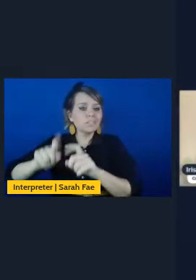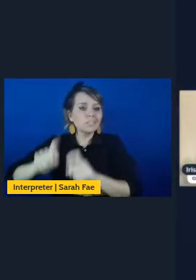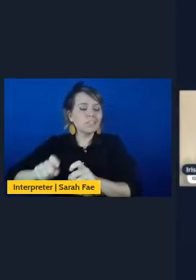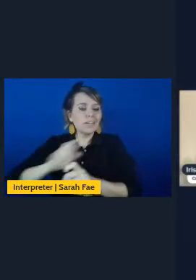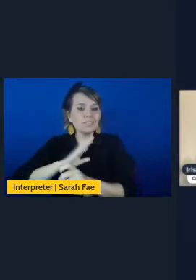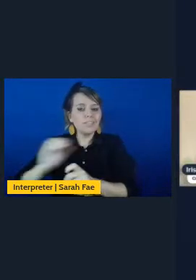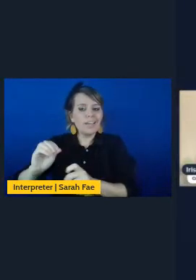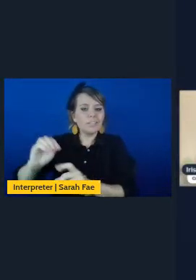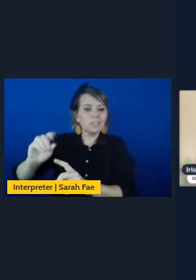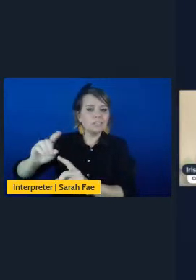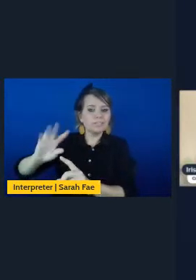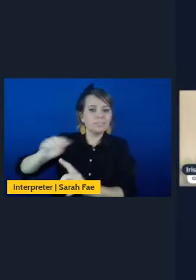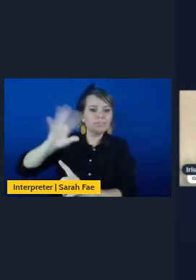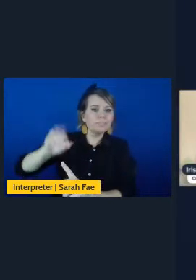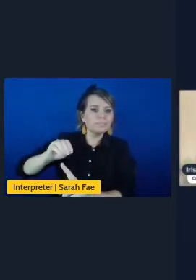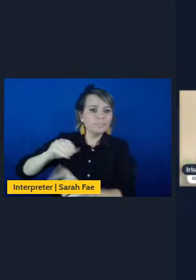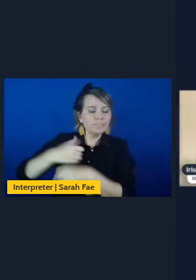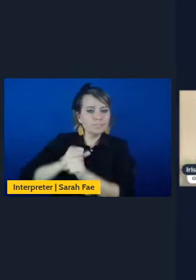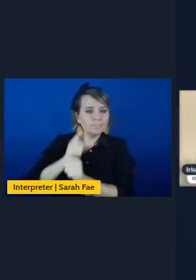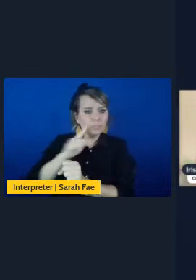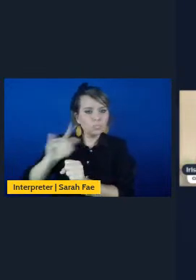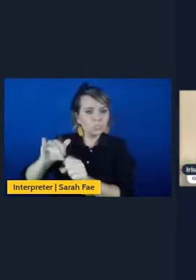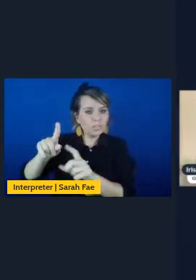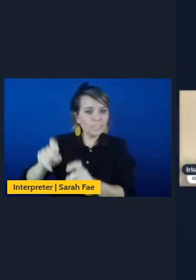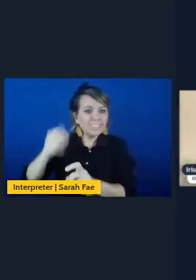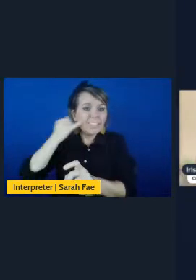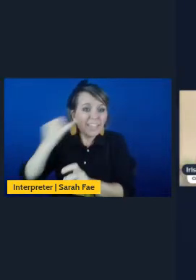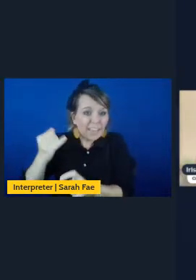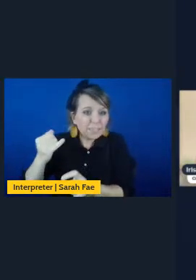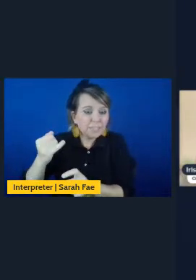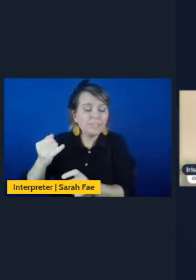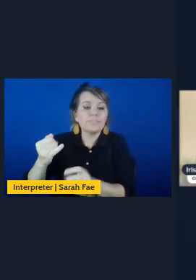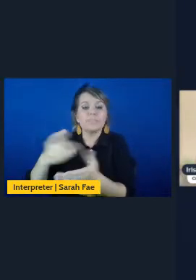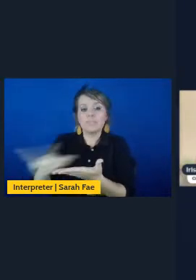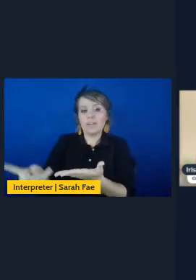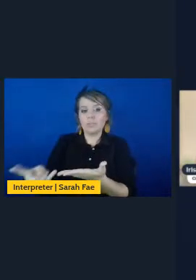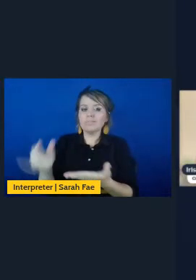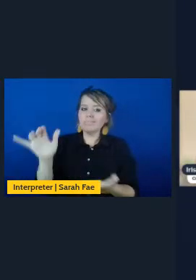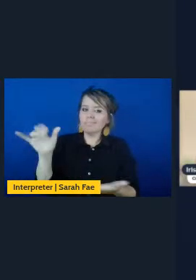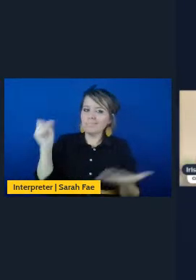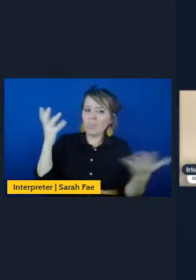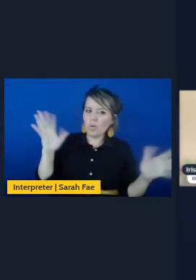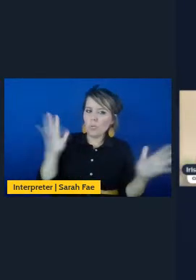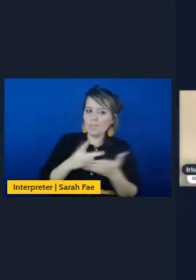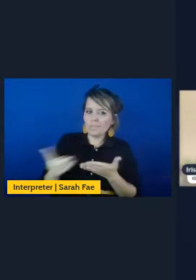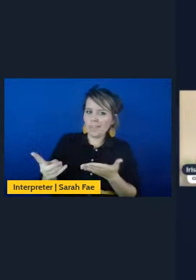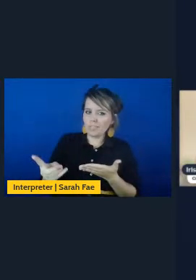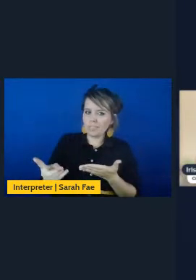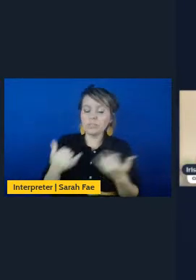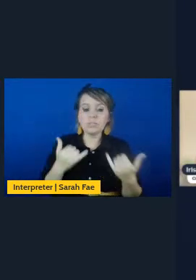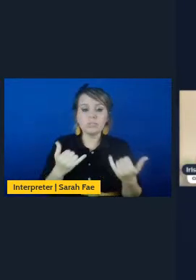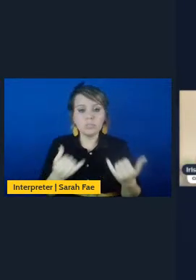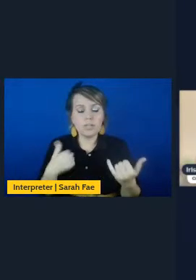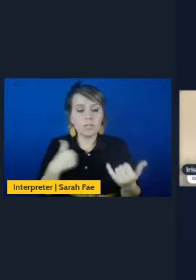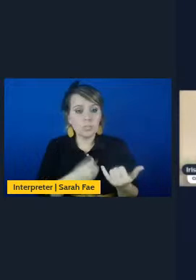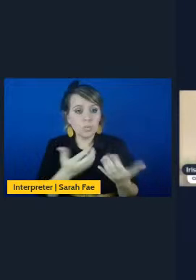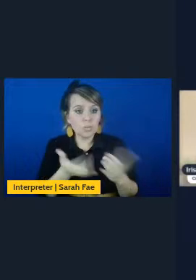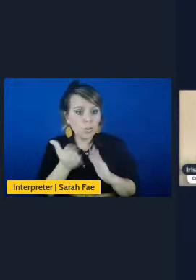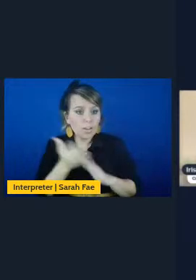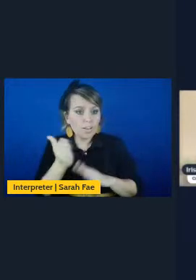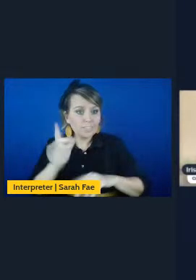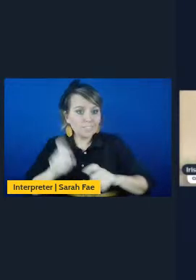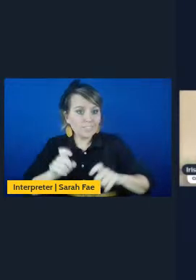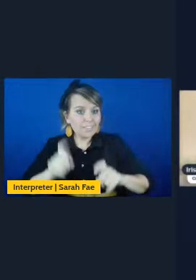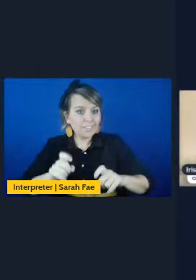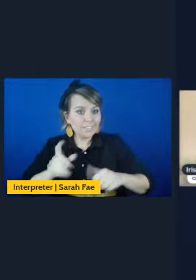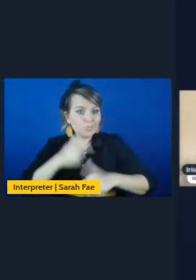test if the snapshot check fails, as it has in this case. So right now we're running this test for the first time. there